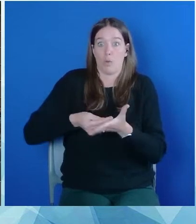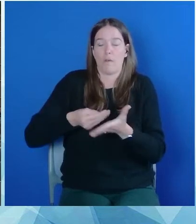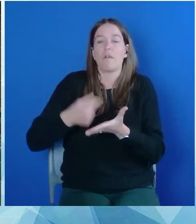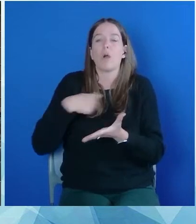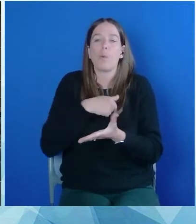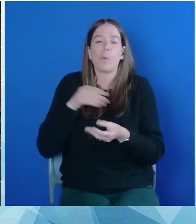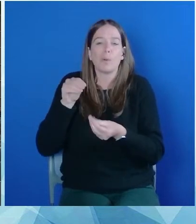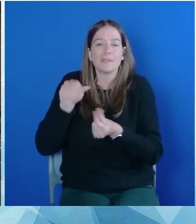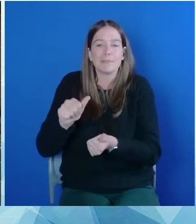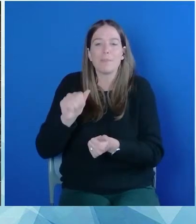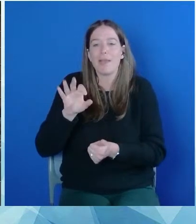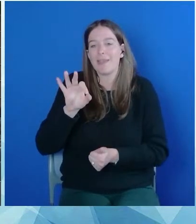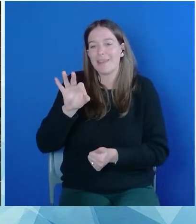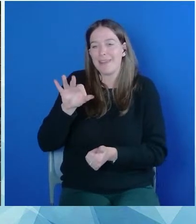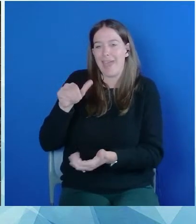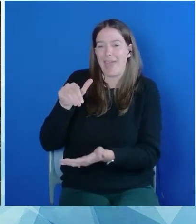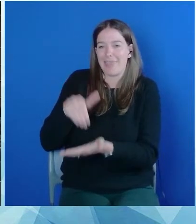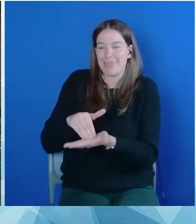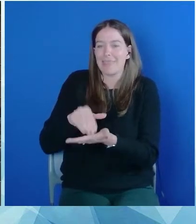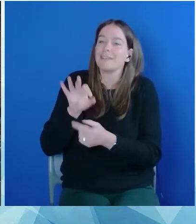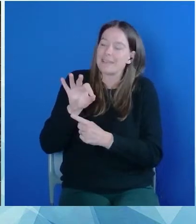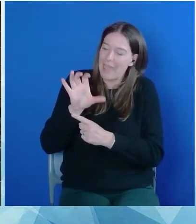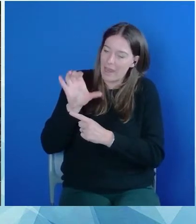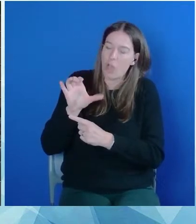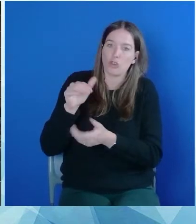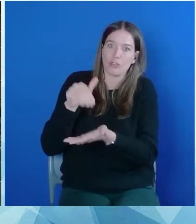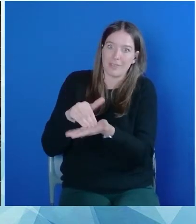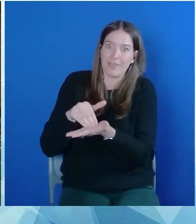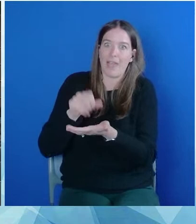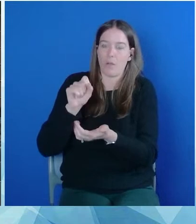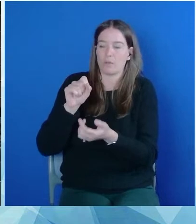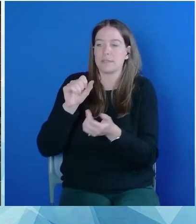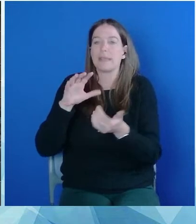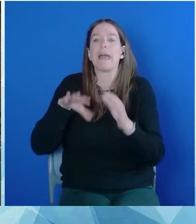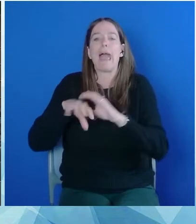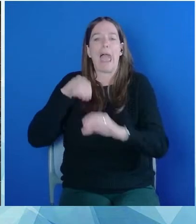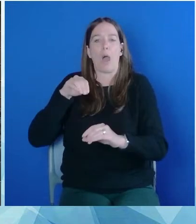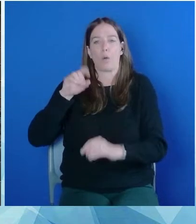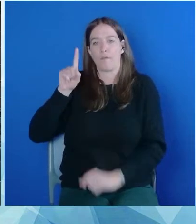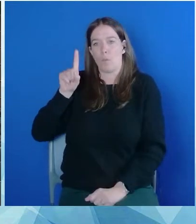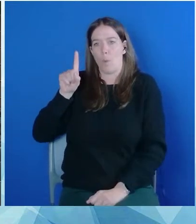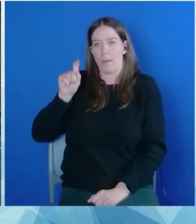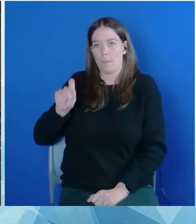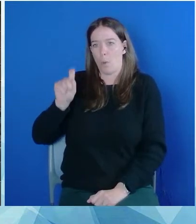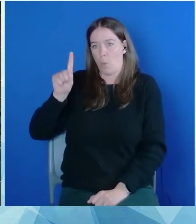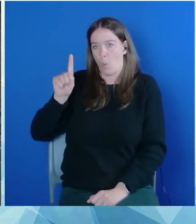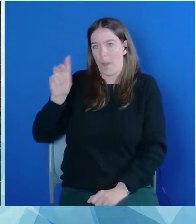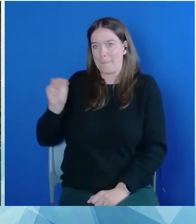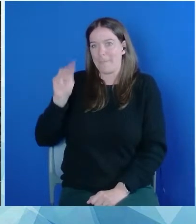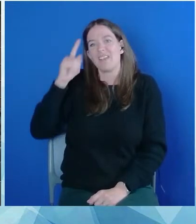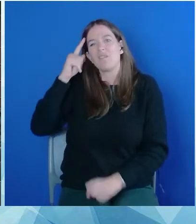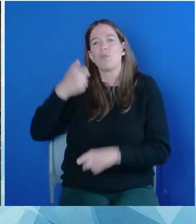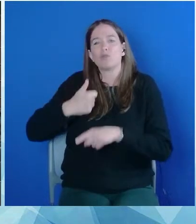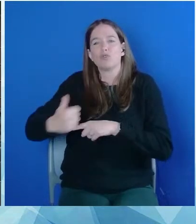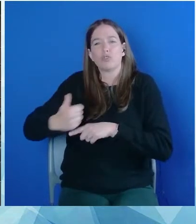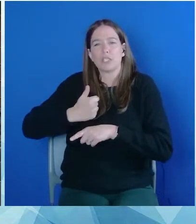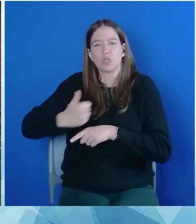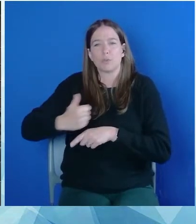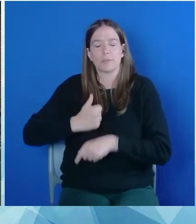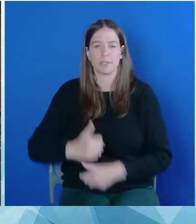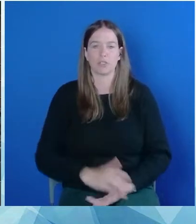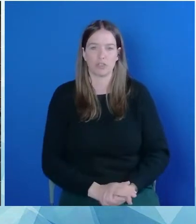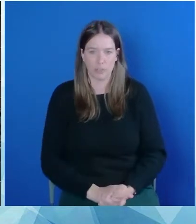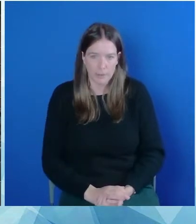$1.1 million appropriated for transportation. The budget fiscal year 23 obligated expenditures